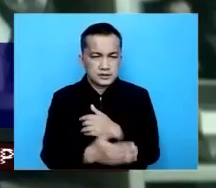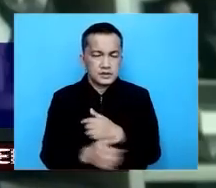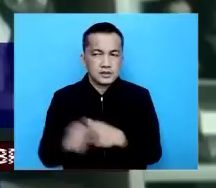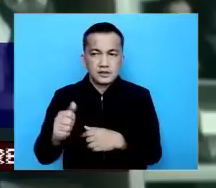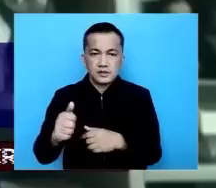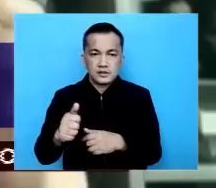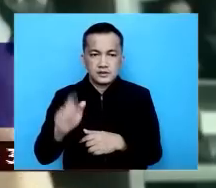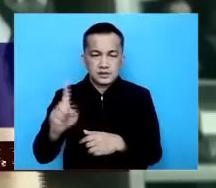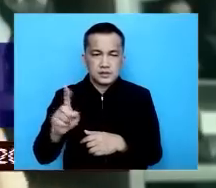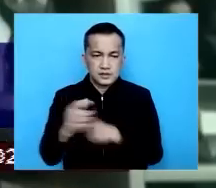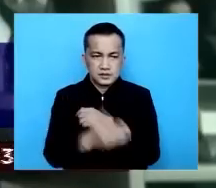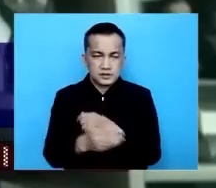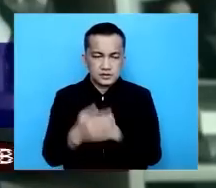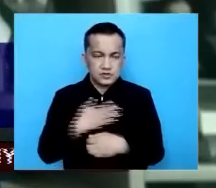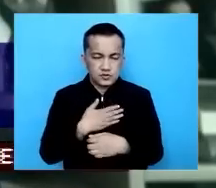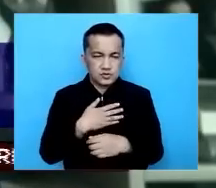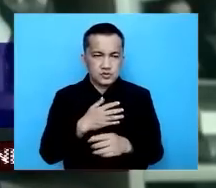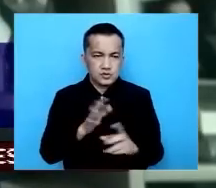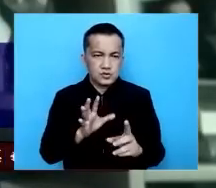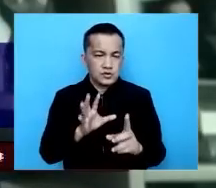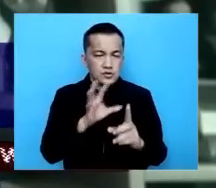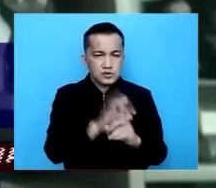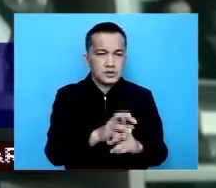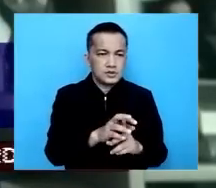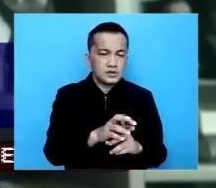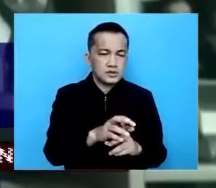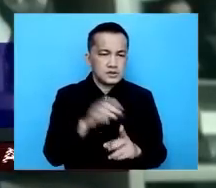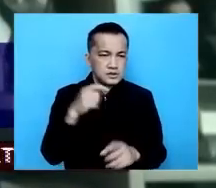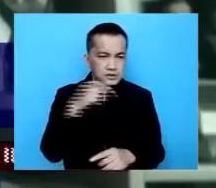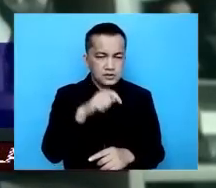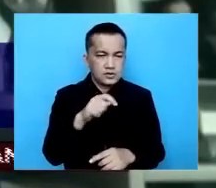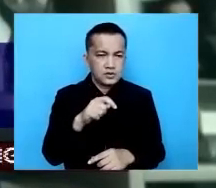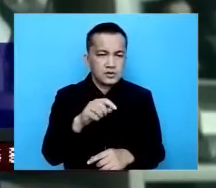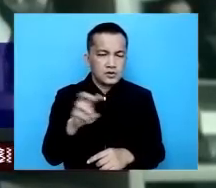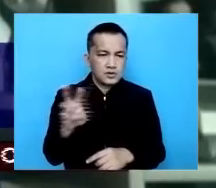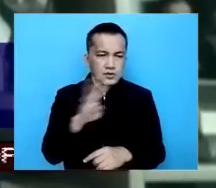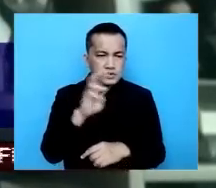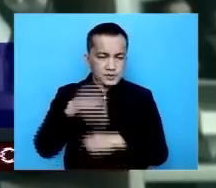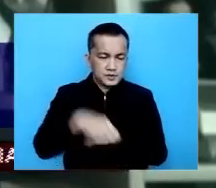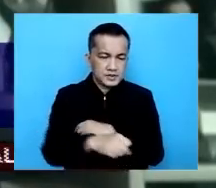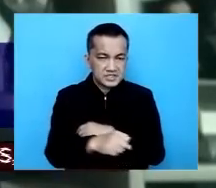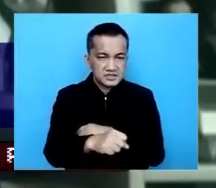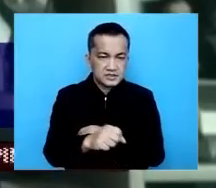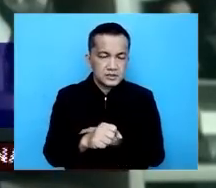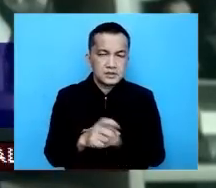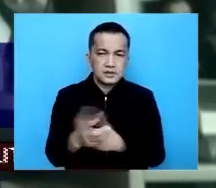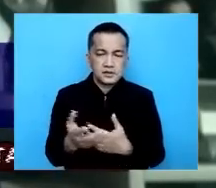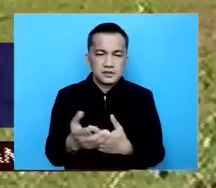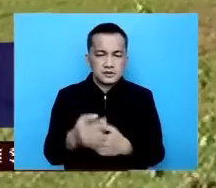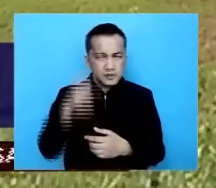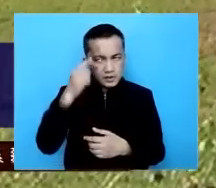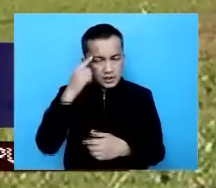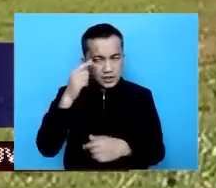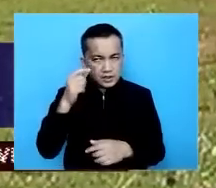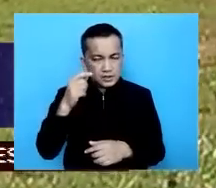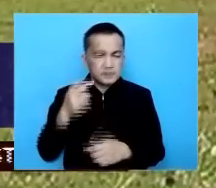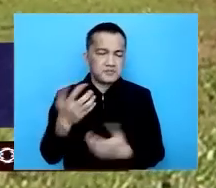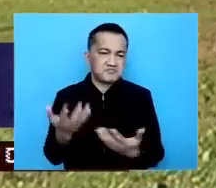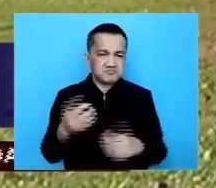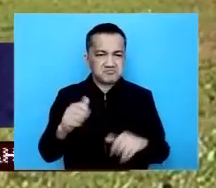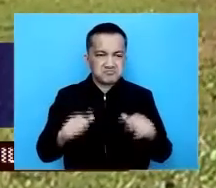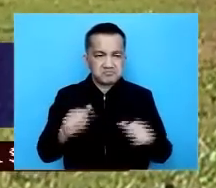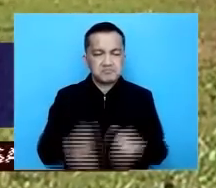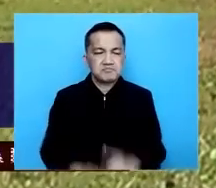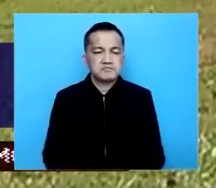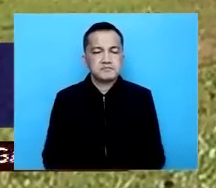sa Taiwan or gustong kunin yung West Philippine Sea or mas mag-expand sa West Philippine Sea ay magdadalawang isip sila. Pero